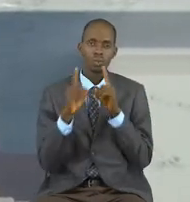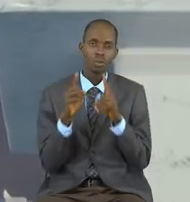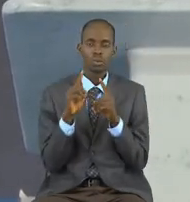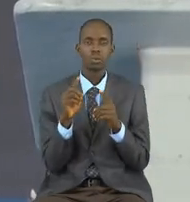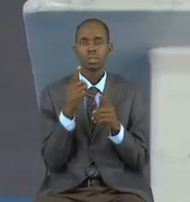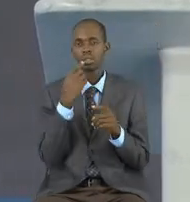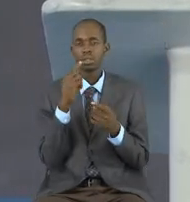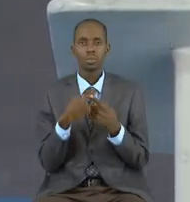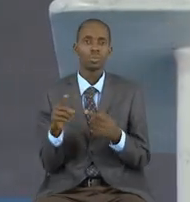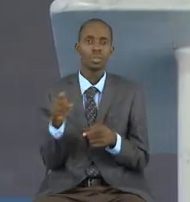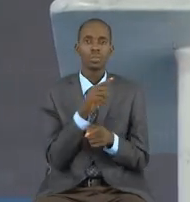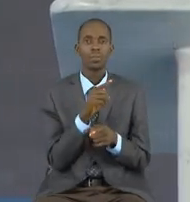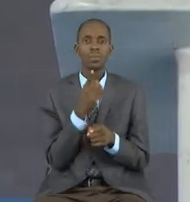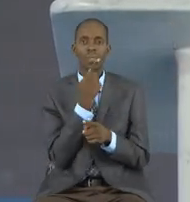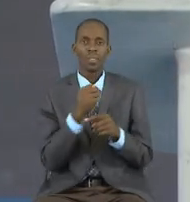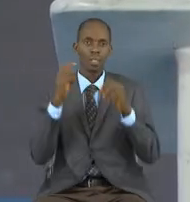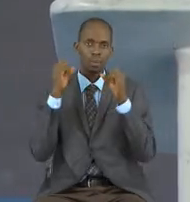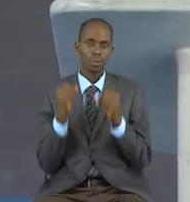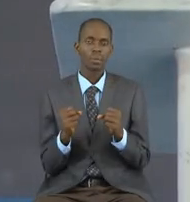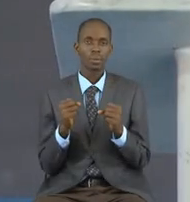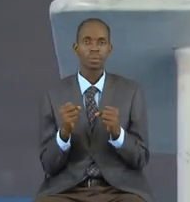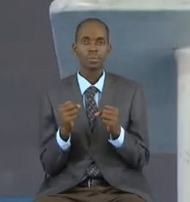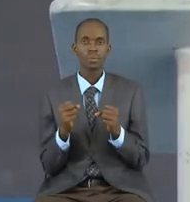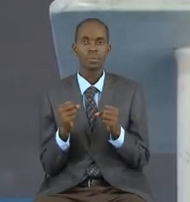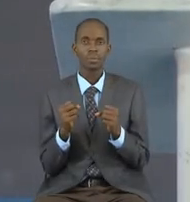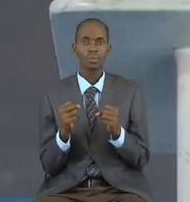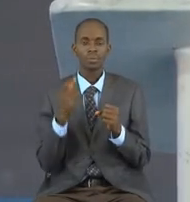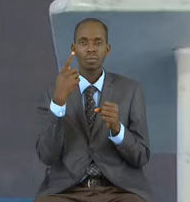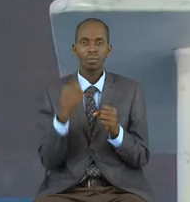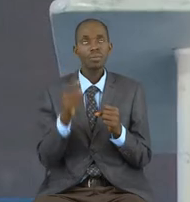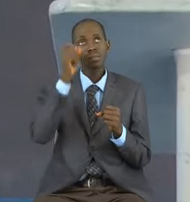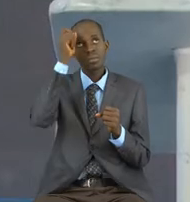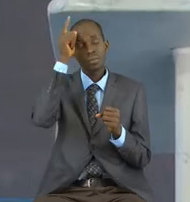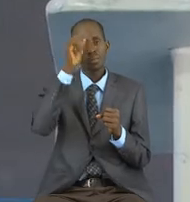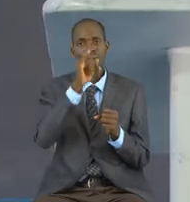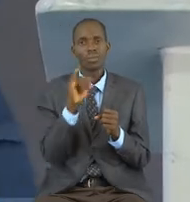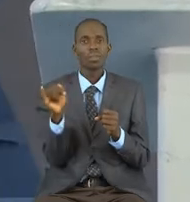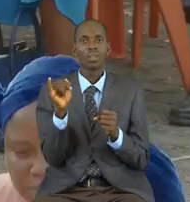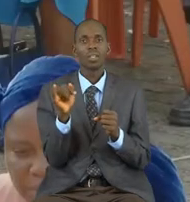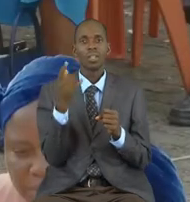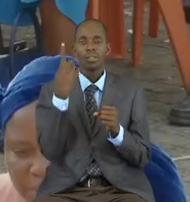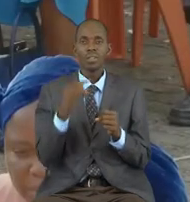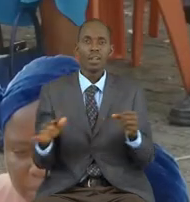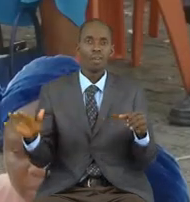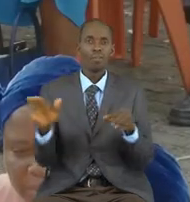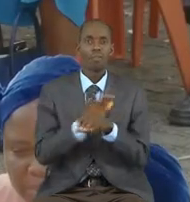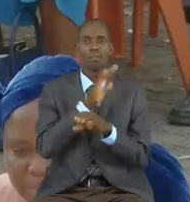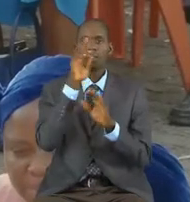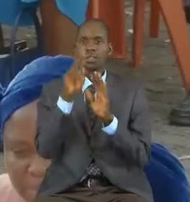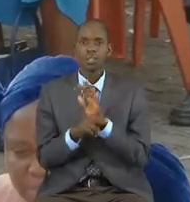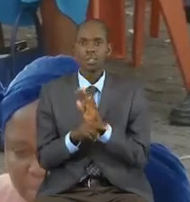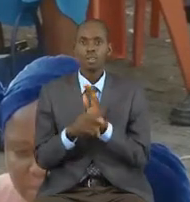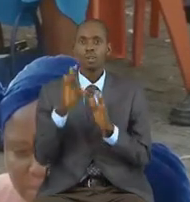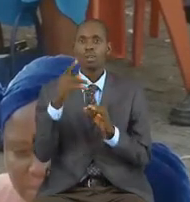The power, the perception, the fullness of the Holy